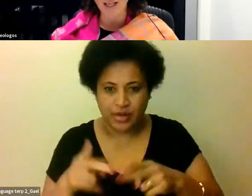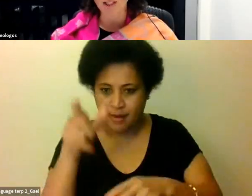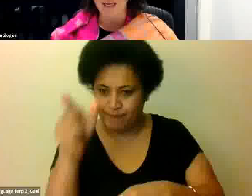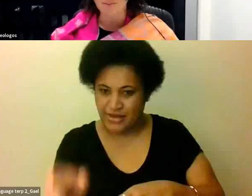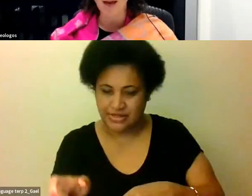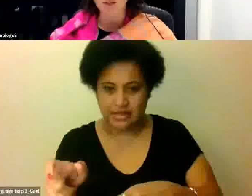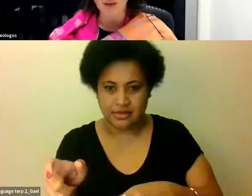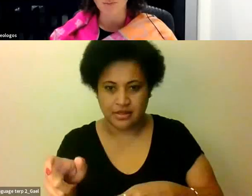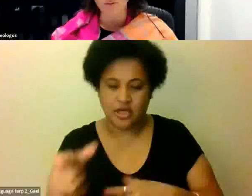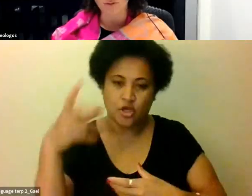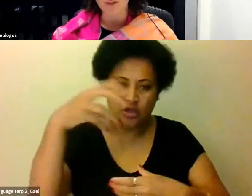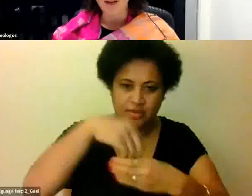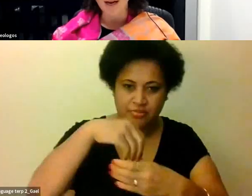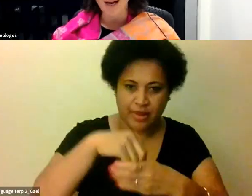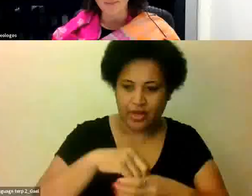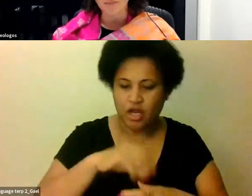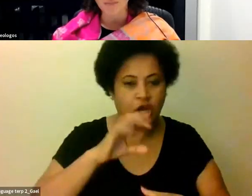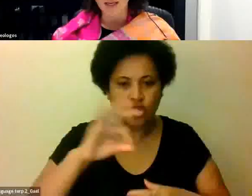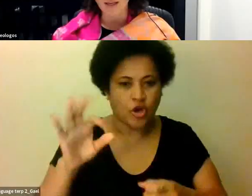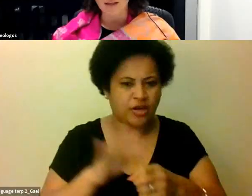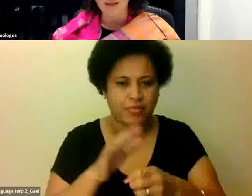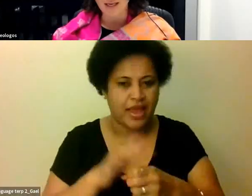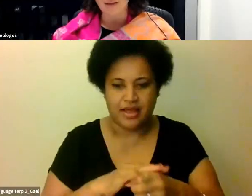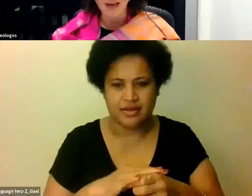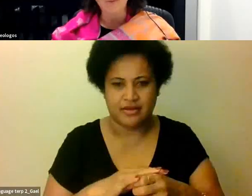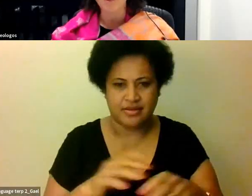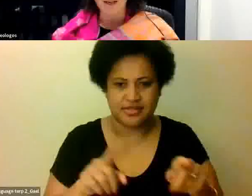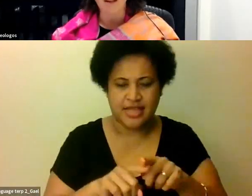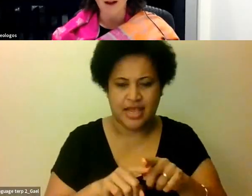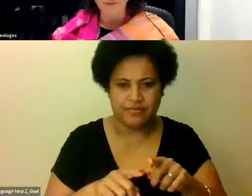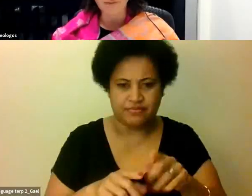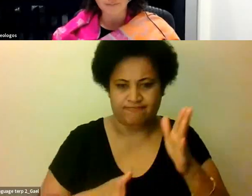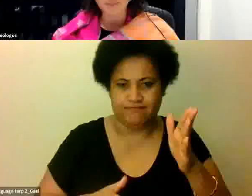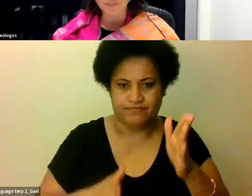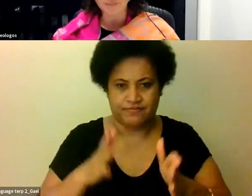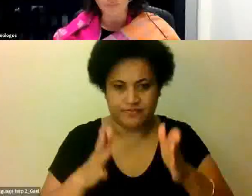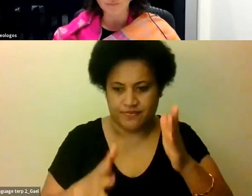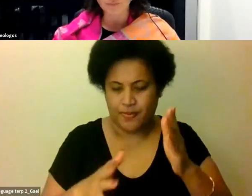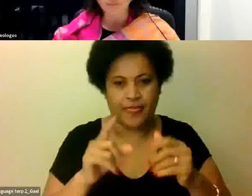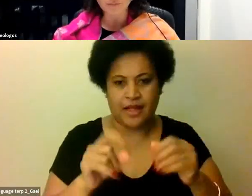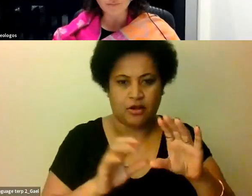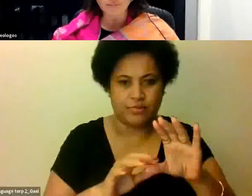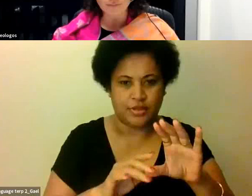before they actually impact people in everyday life.